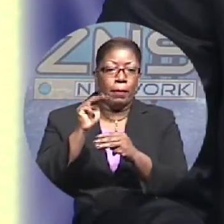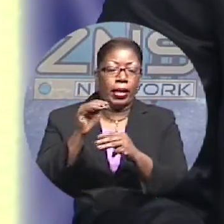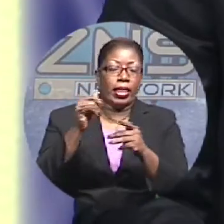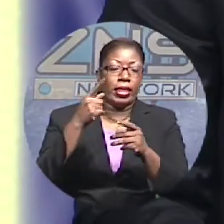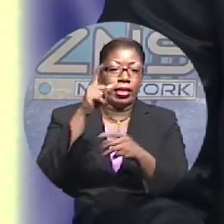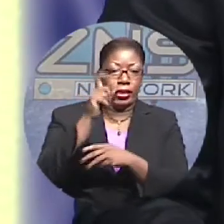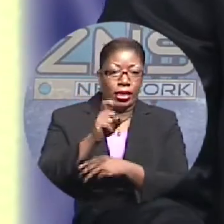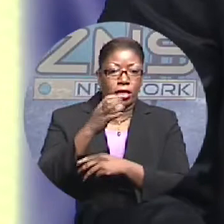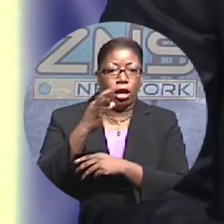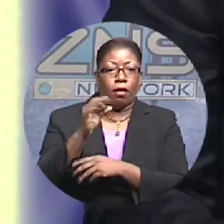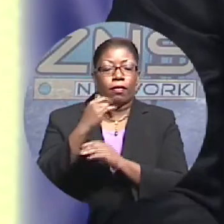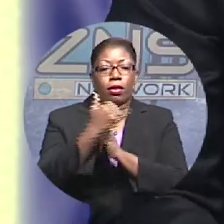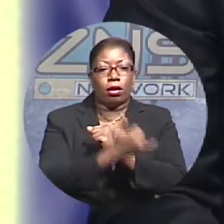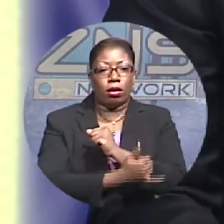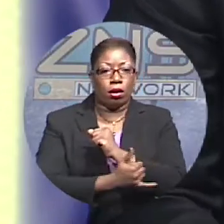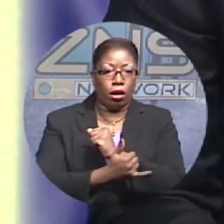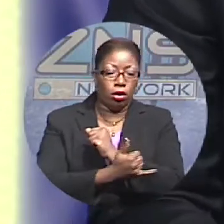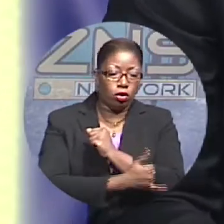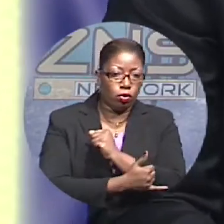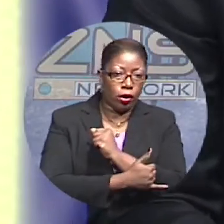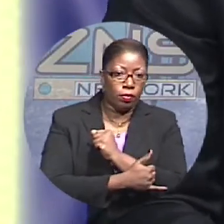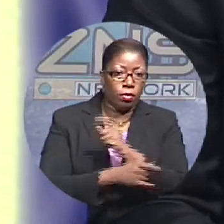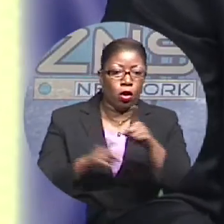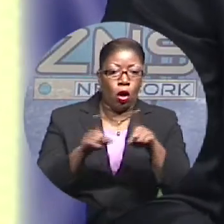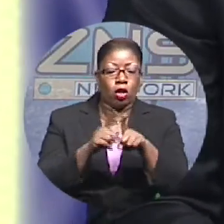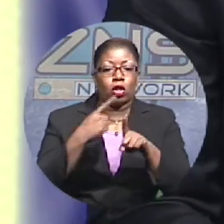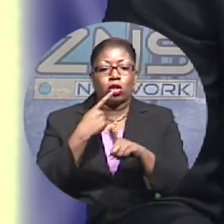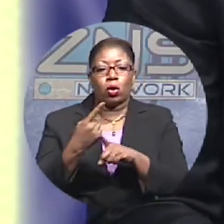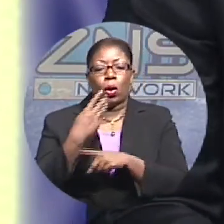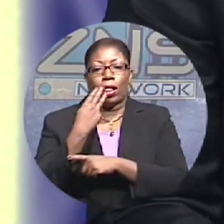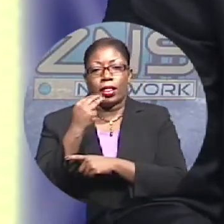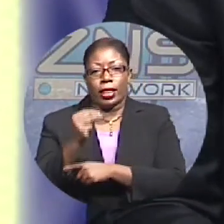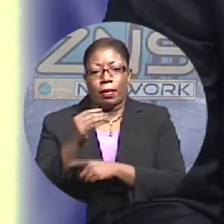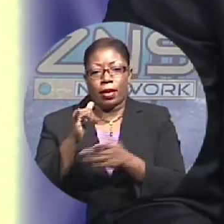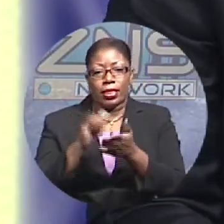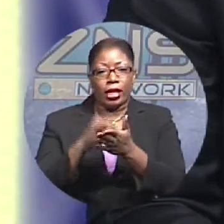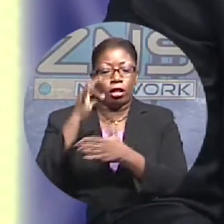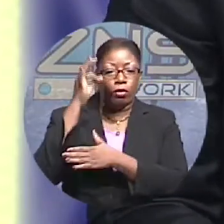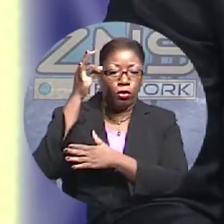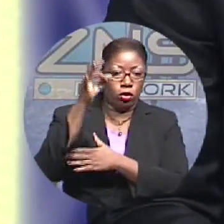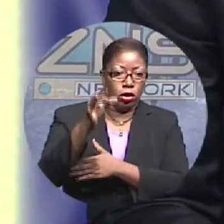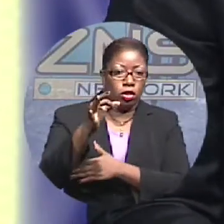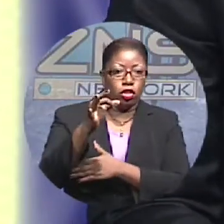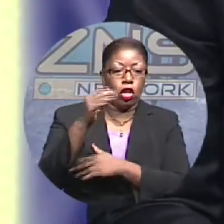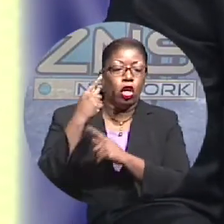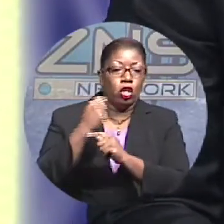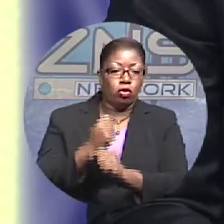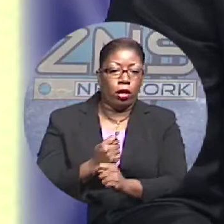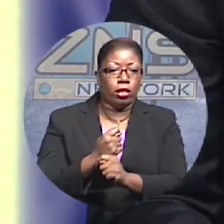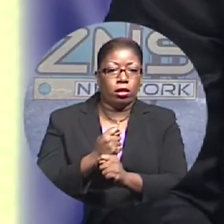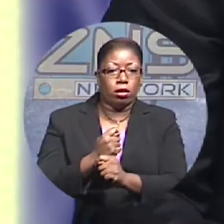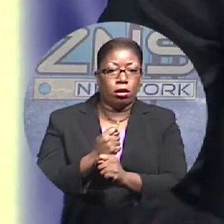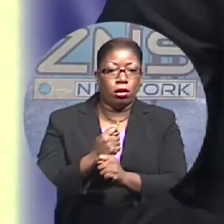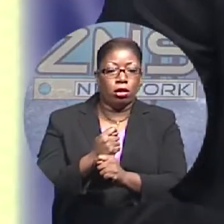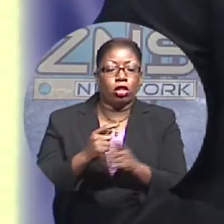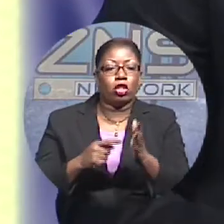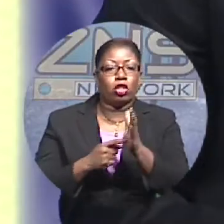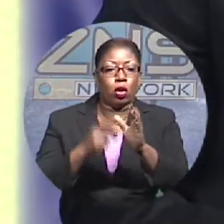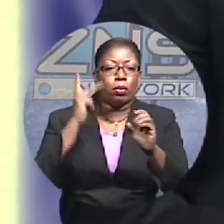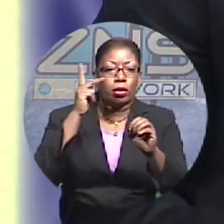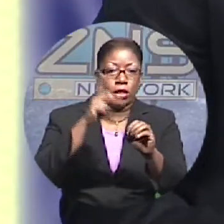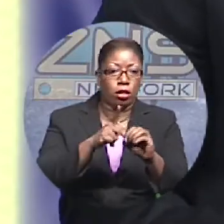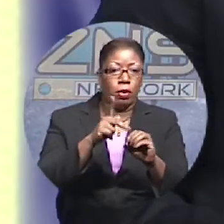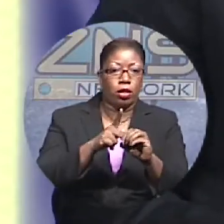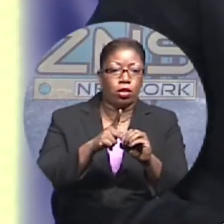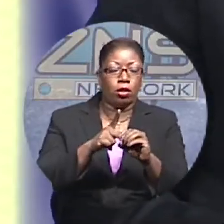During the meeting at Luciano's, Senator Curry also told Rotarians that the future trends must show greater participation in democracy throughout the